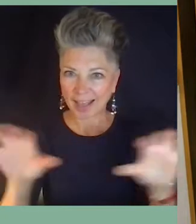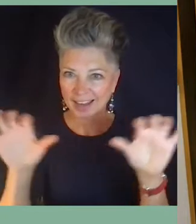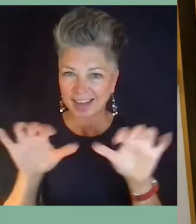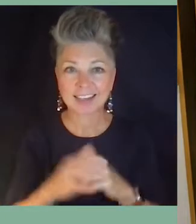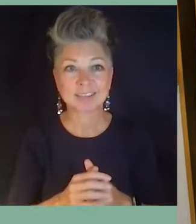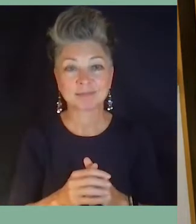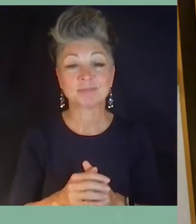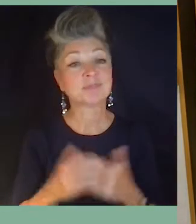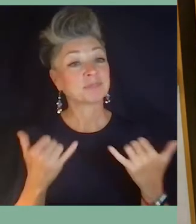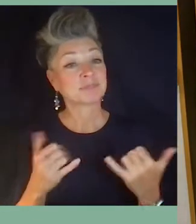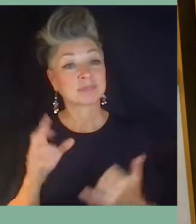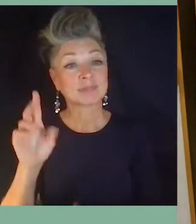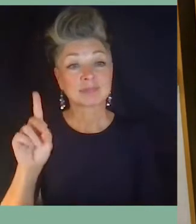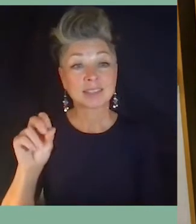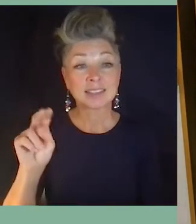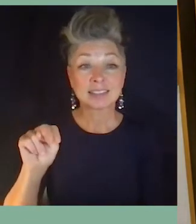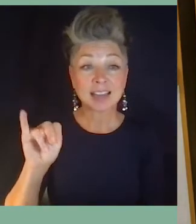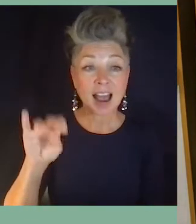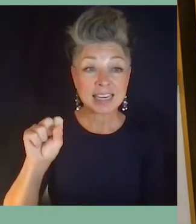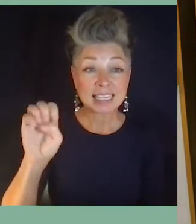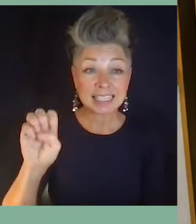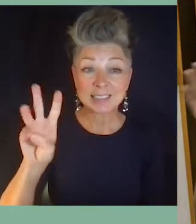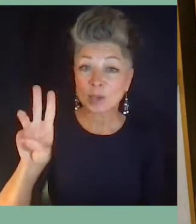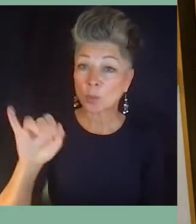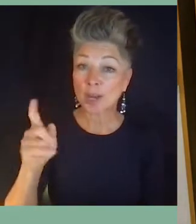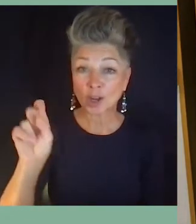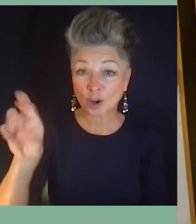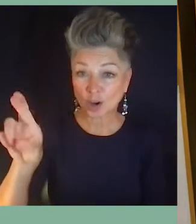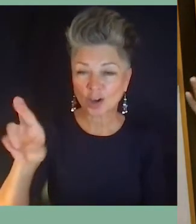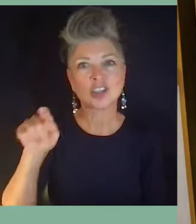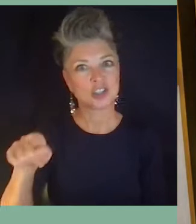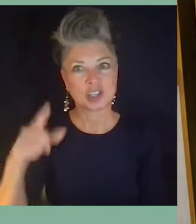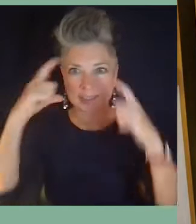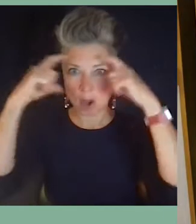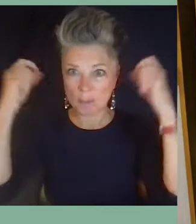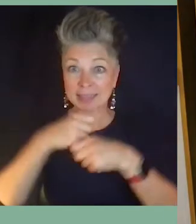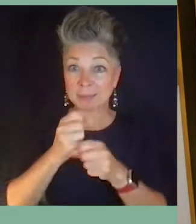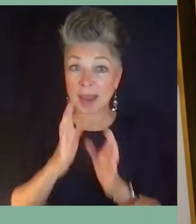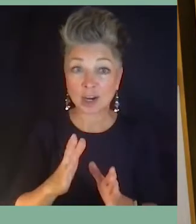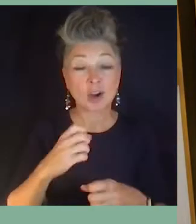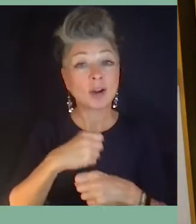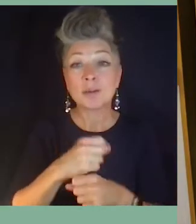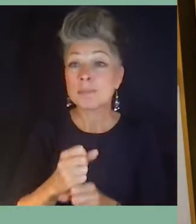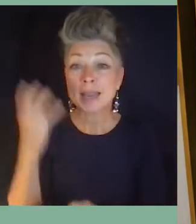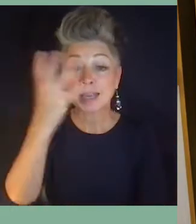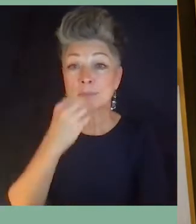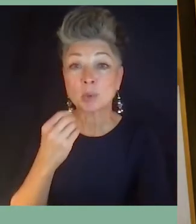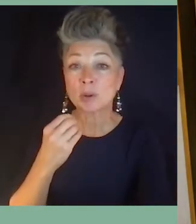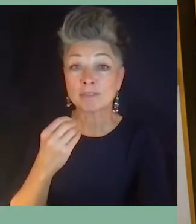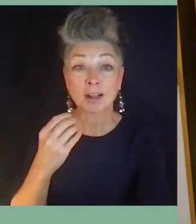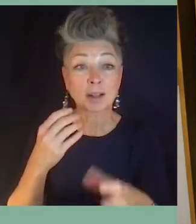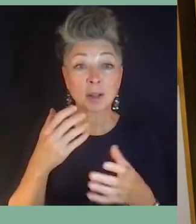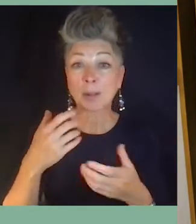back. Here I'm introducing Donnie Swinnaker to you. She is our mask maker. She's made these beautiful masks for us to wear